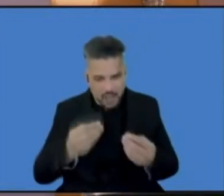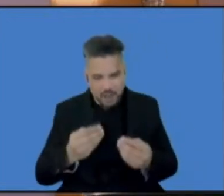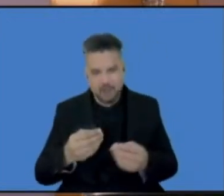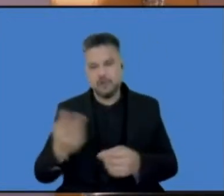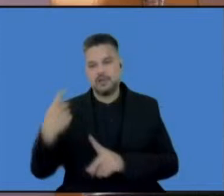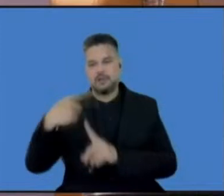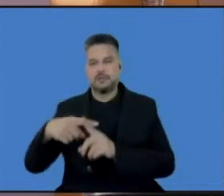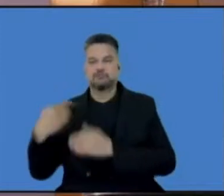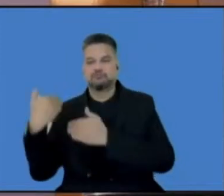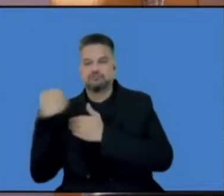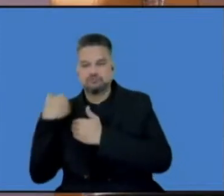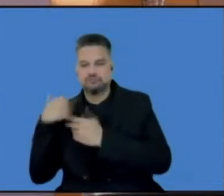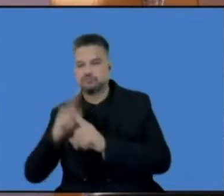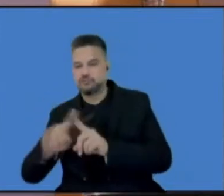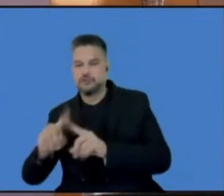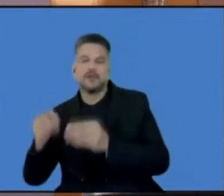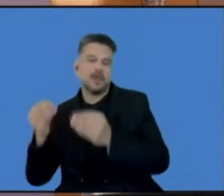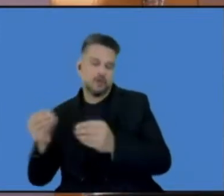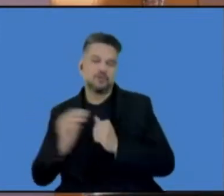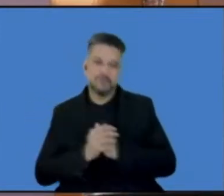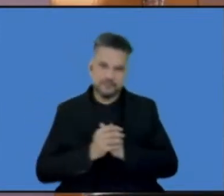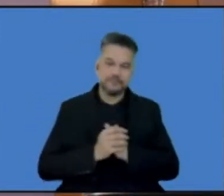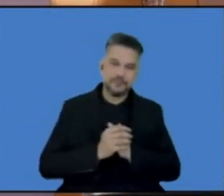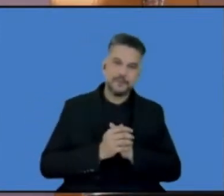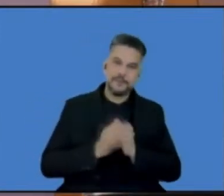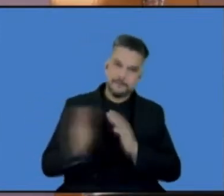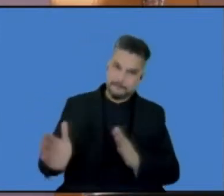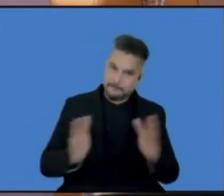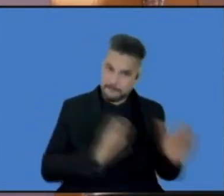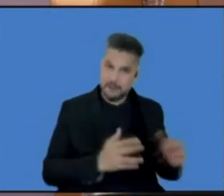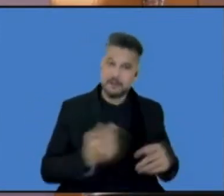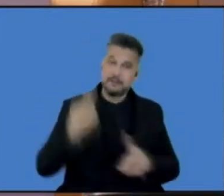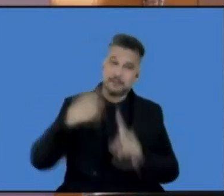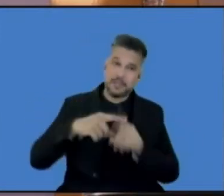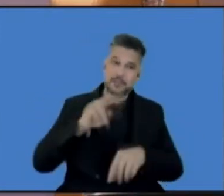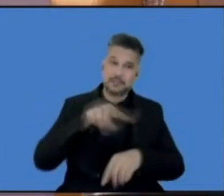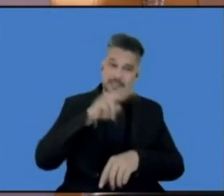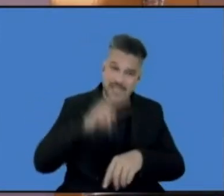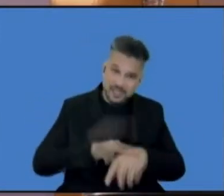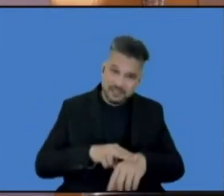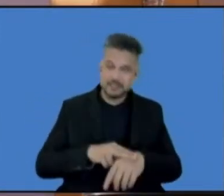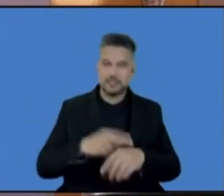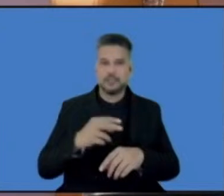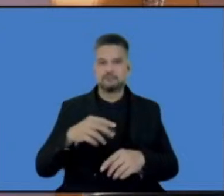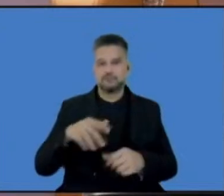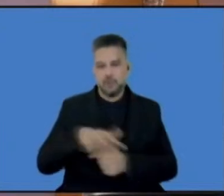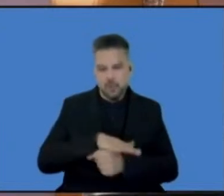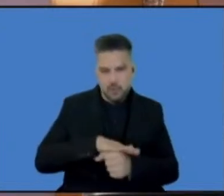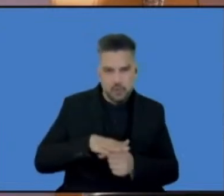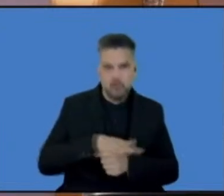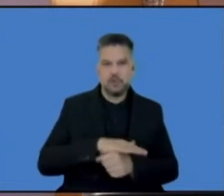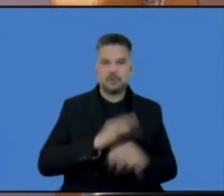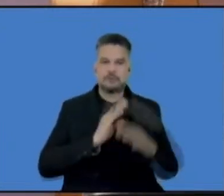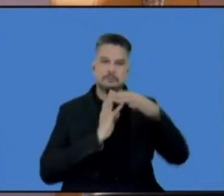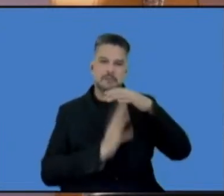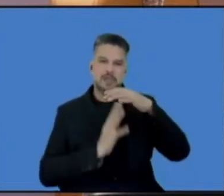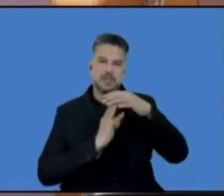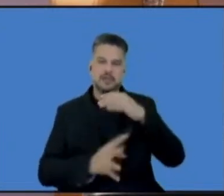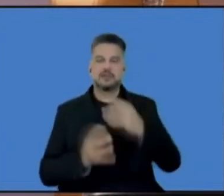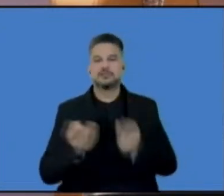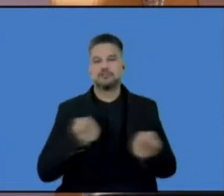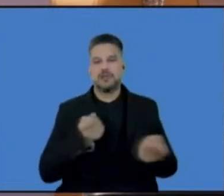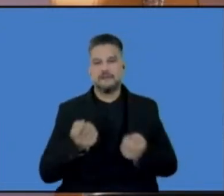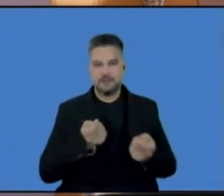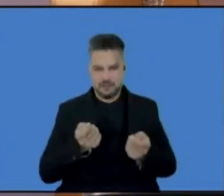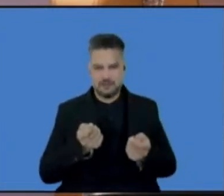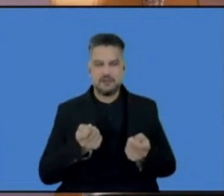have. We also develop national and local migration governance indicator assessment. This is important to